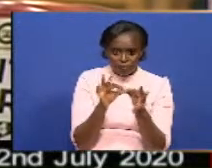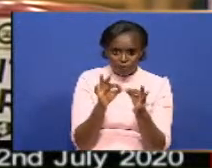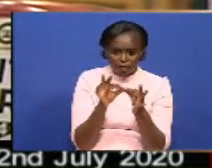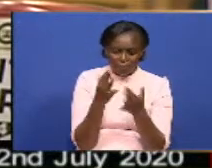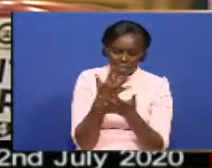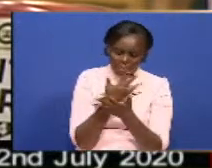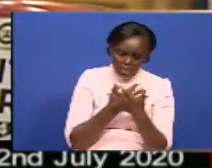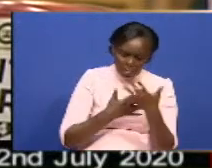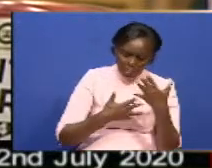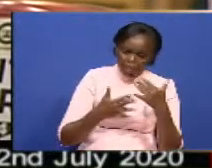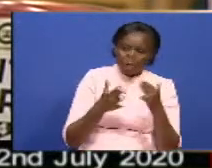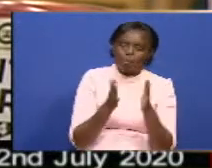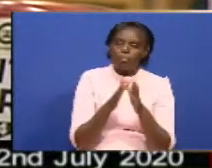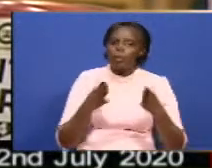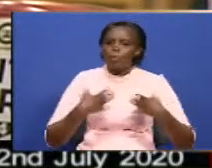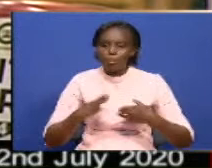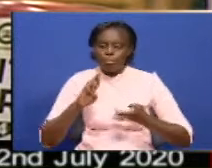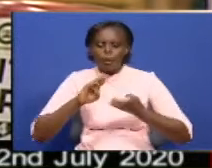coexistence,